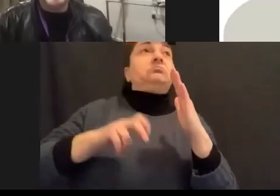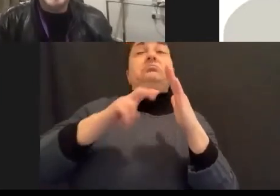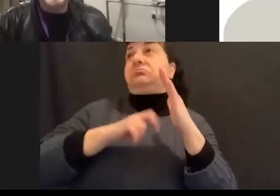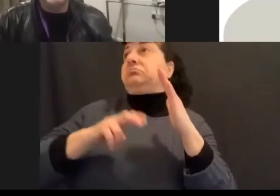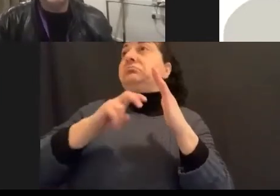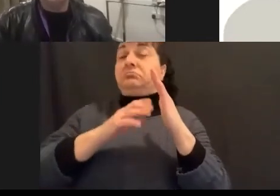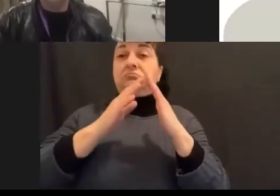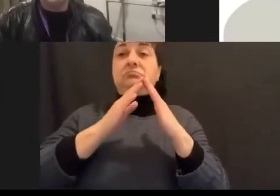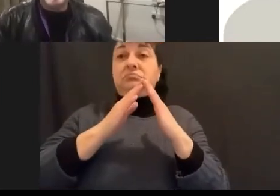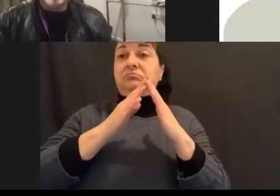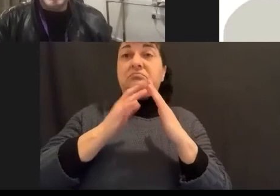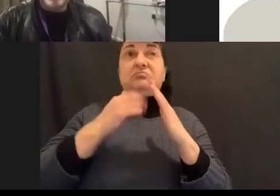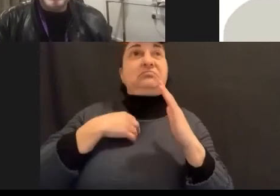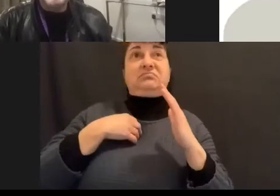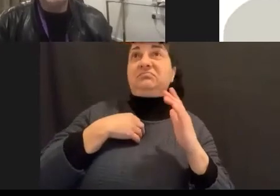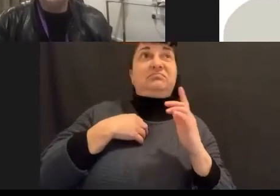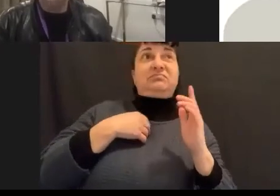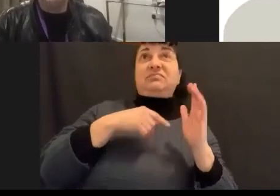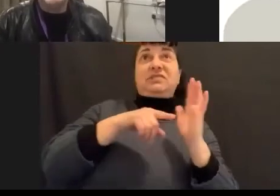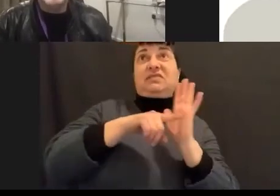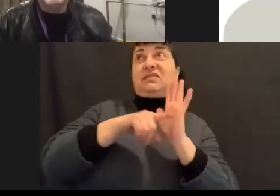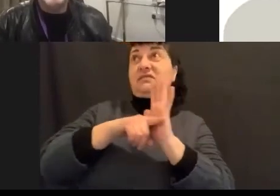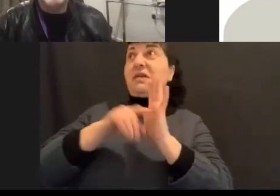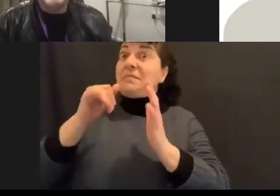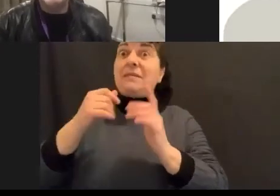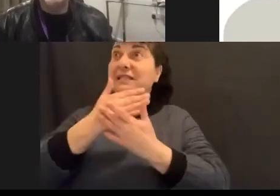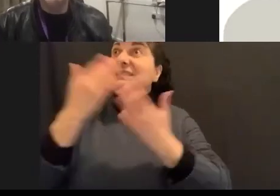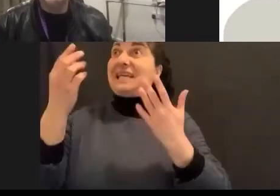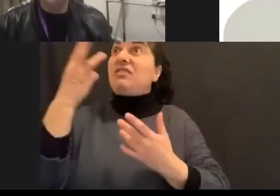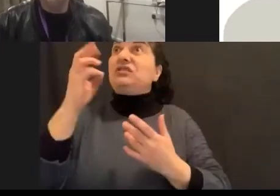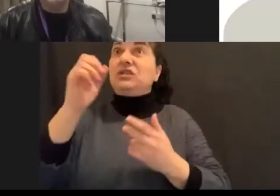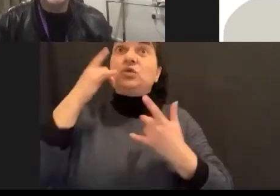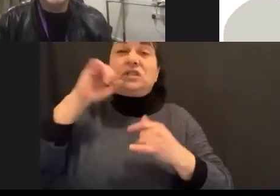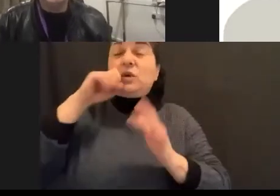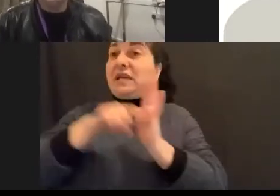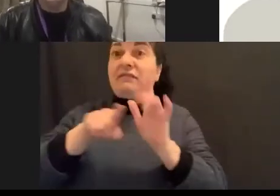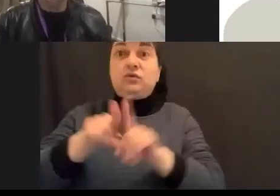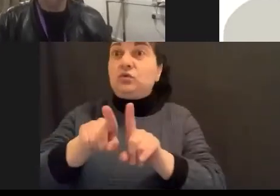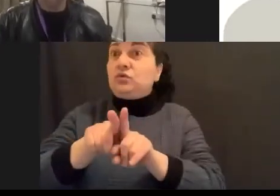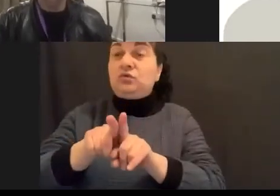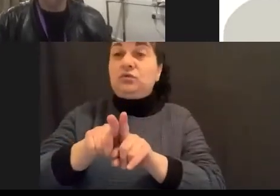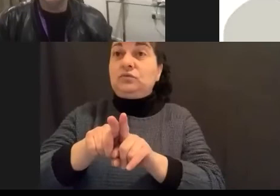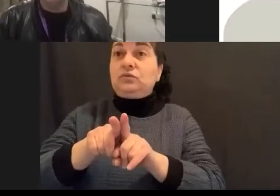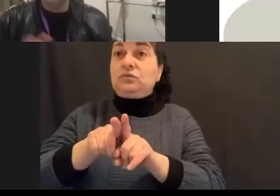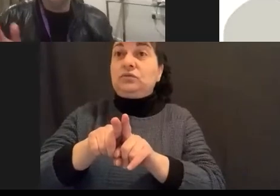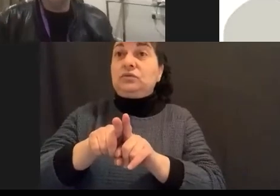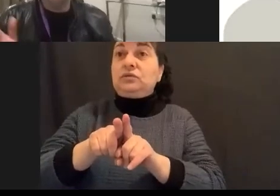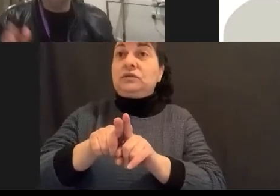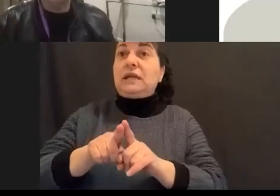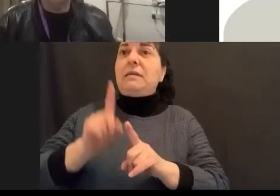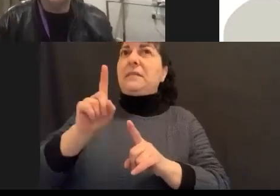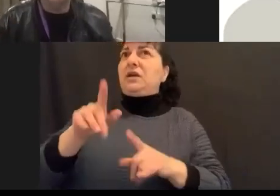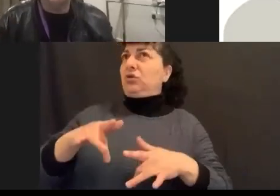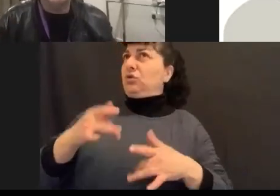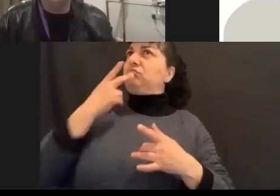day 13 test will be negative. And of course, if you develop symptoms, things change and you must immediately at that point, whatever